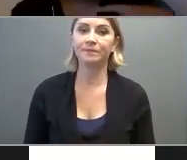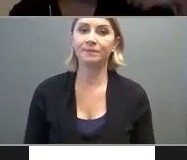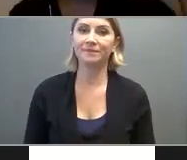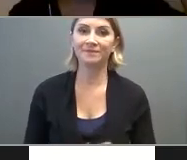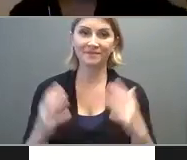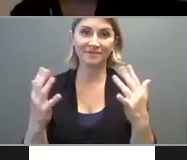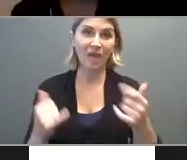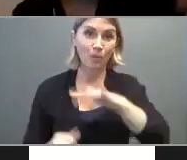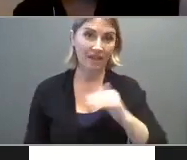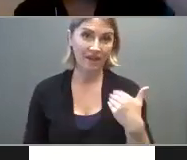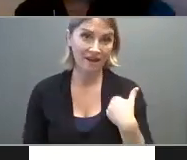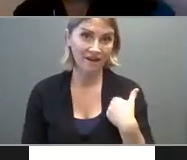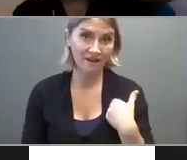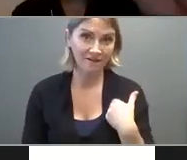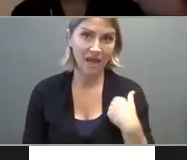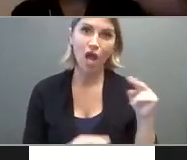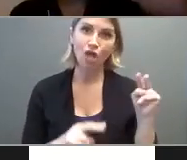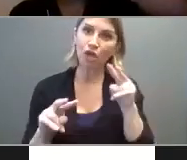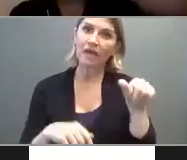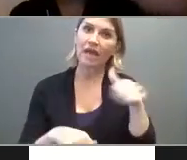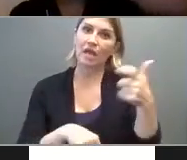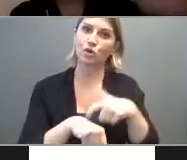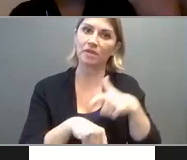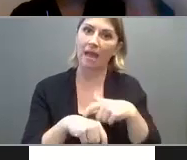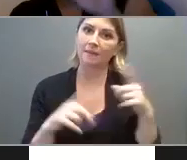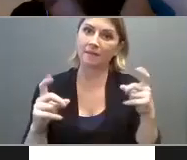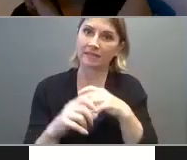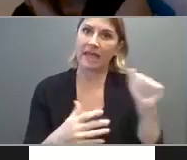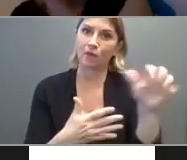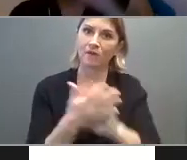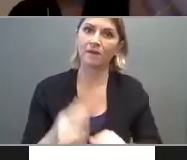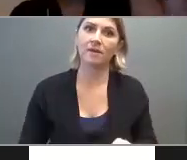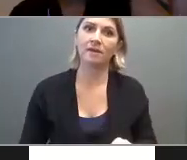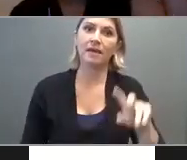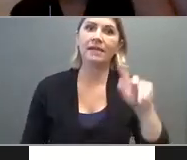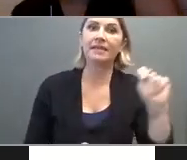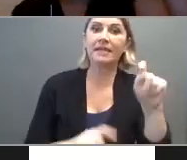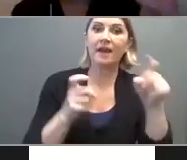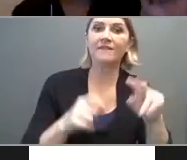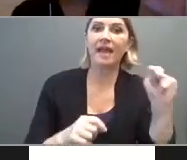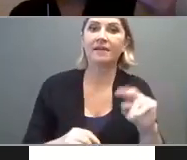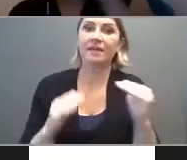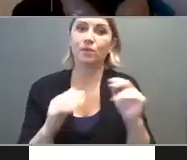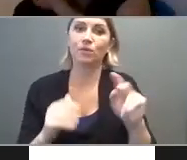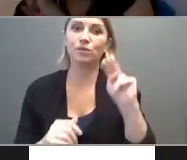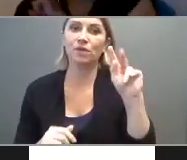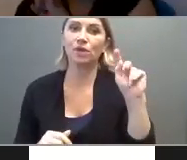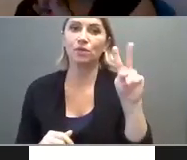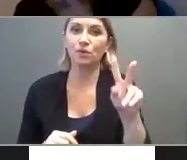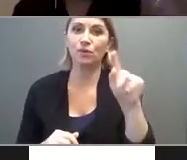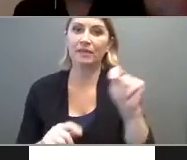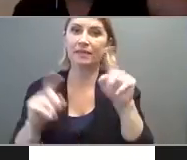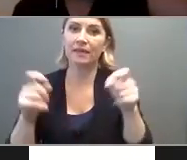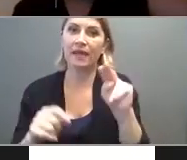Now we have, let's look at another time complexity algorithm, that is t of n equals to 2 times t of n by 2 plus of